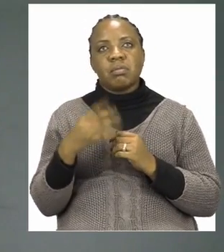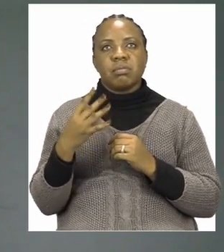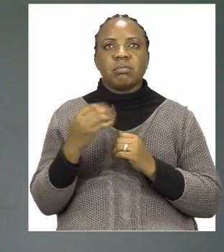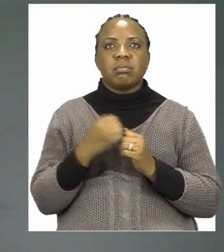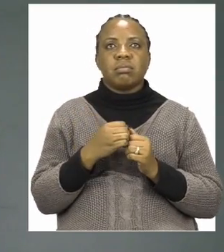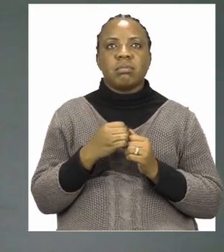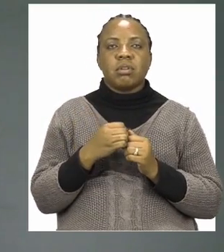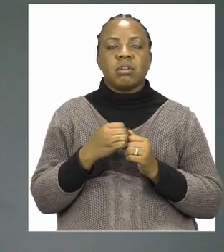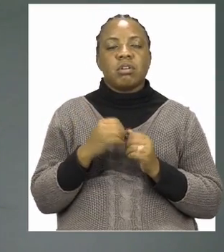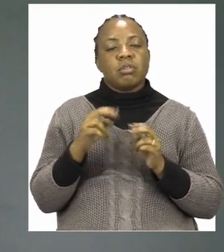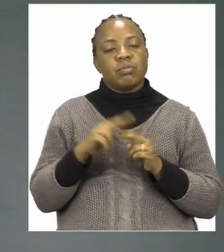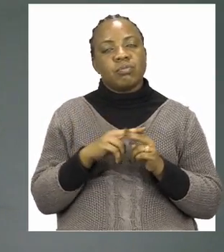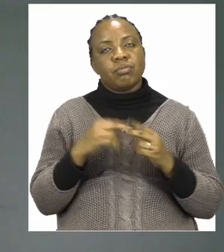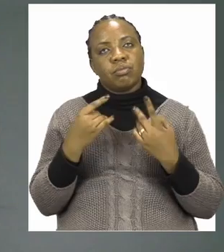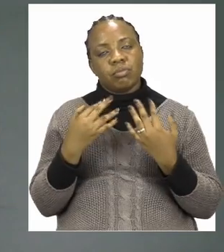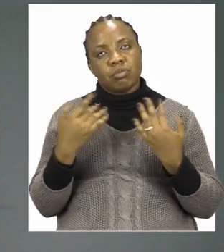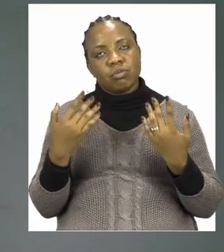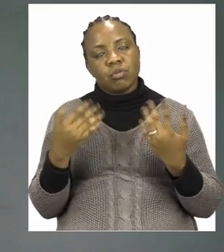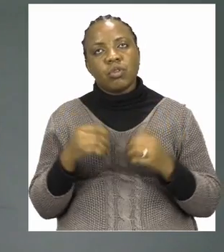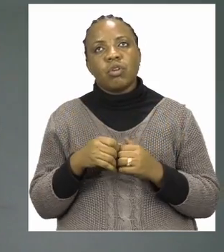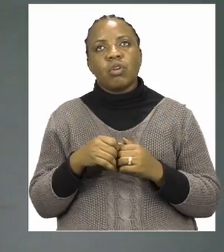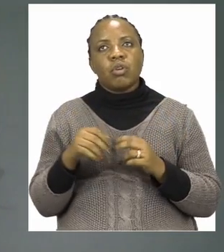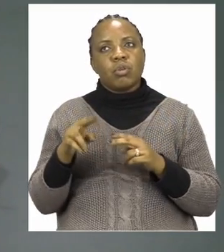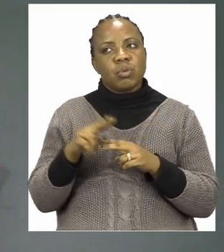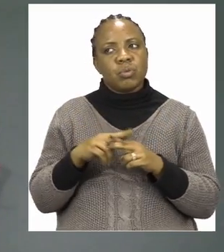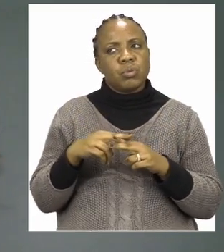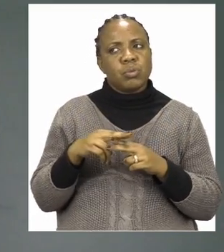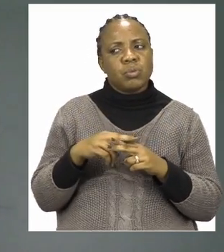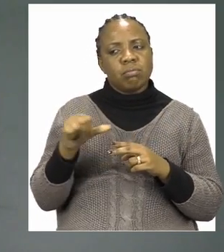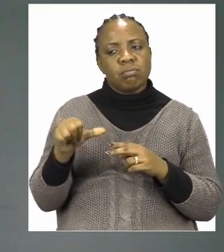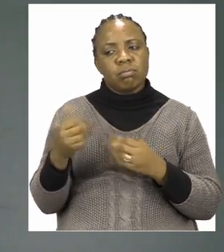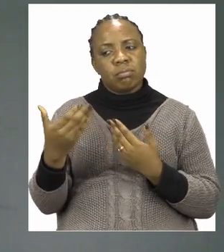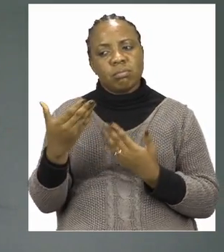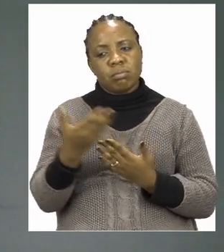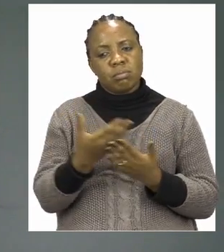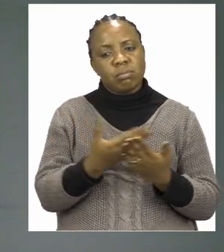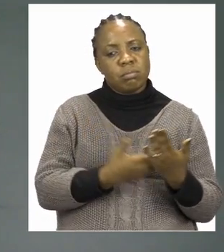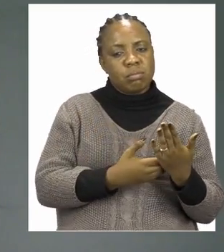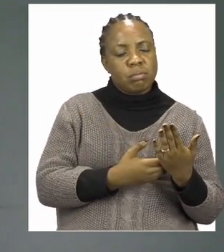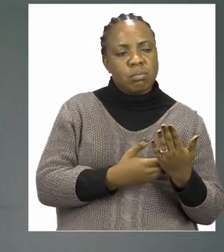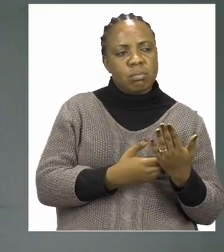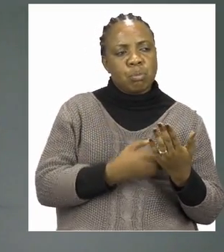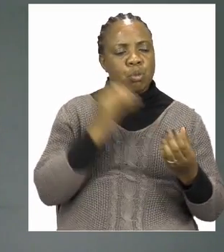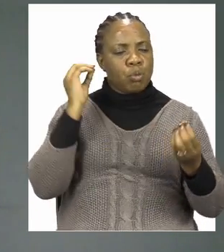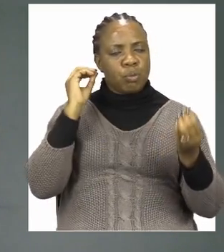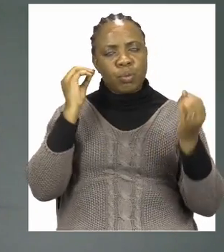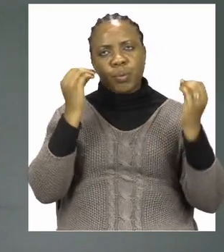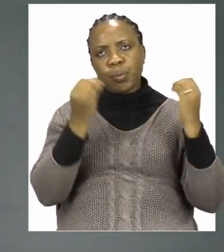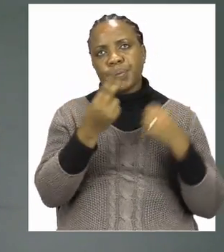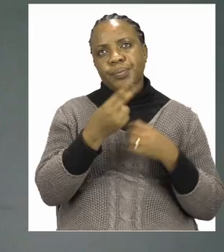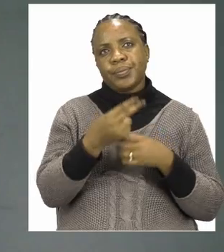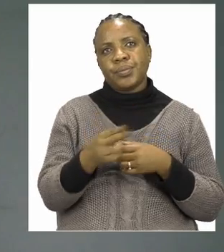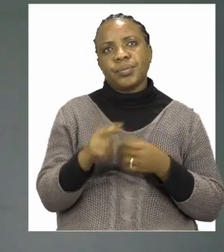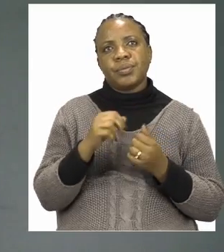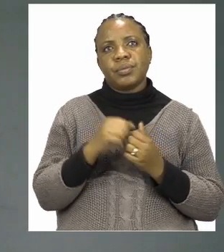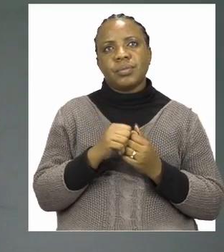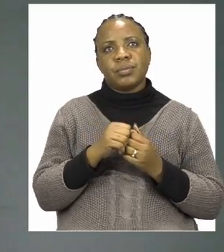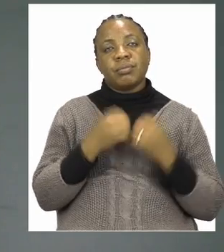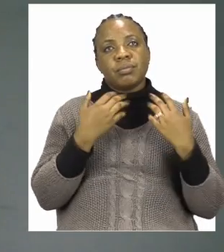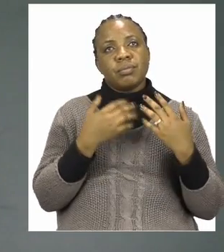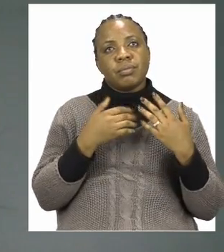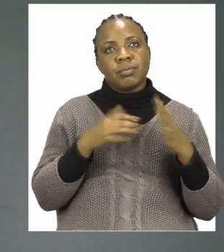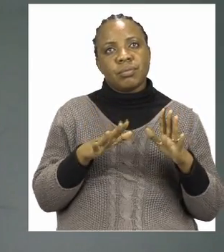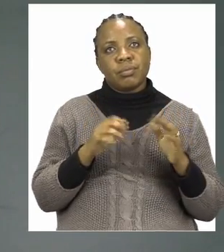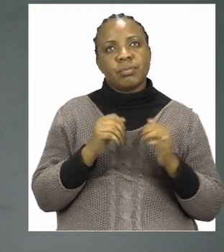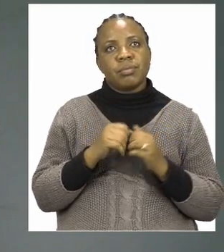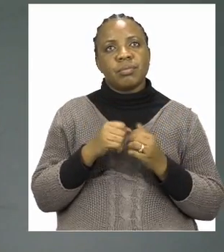have to, or a piece of paper to write out the sum so that you don't get confused. And then when you're done,